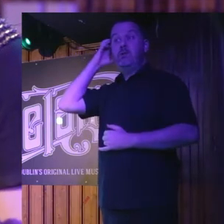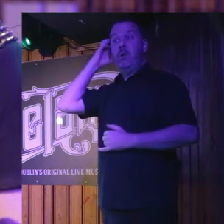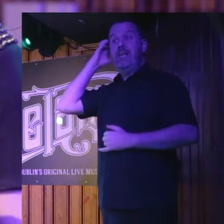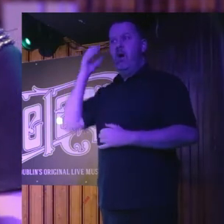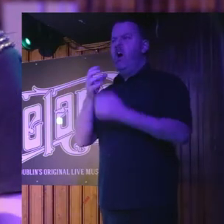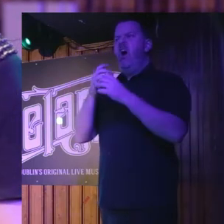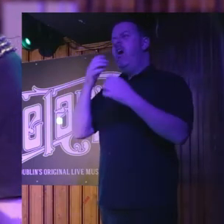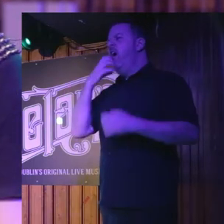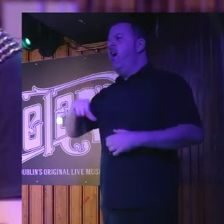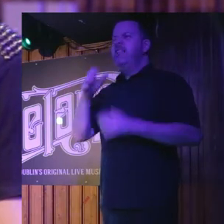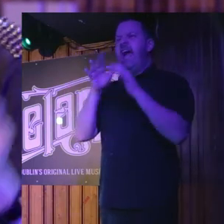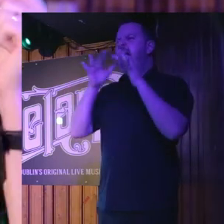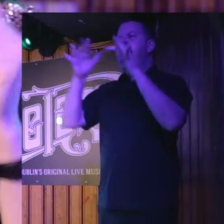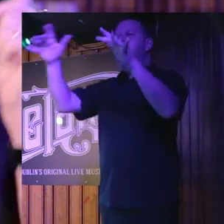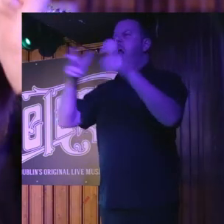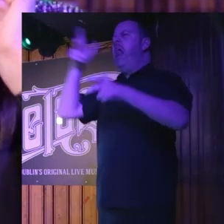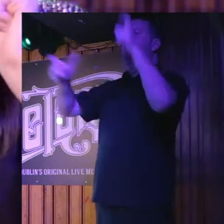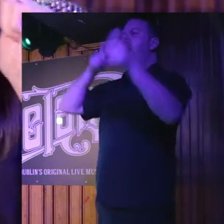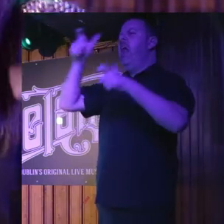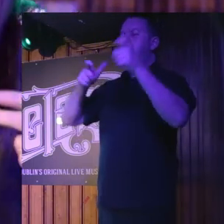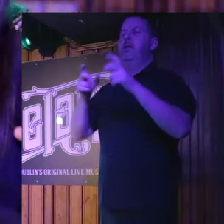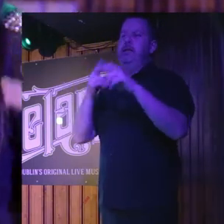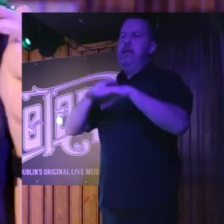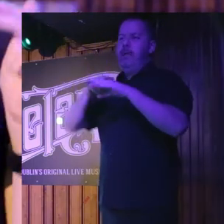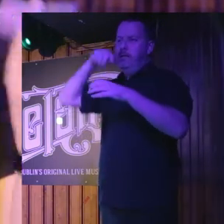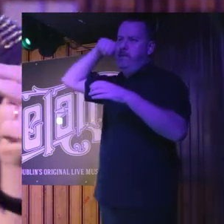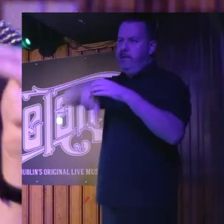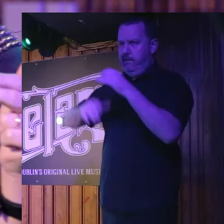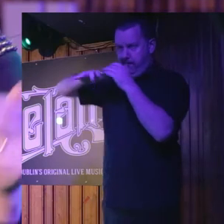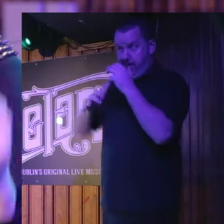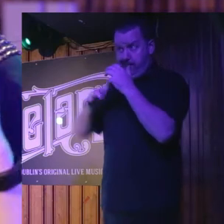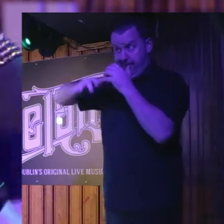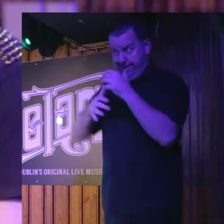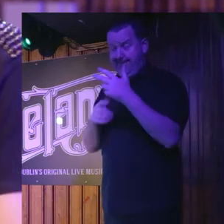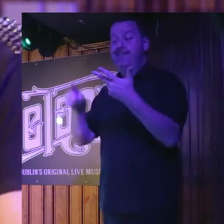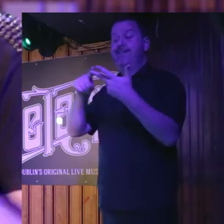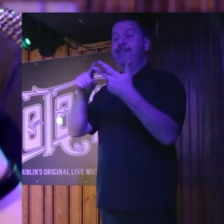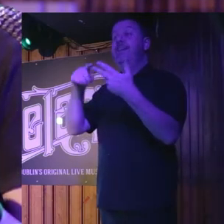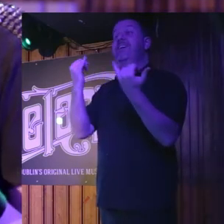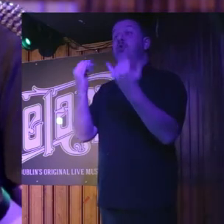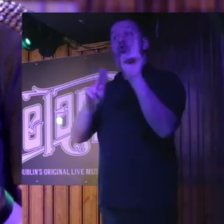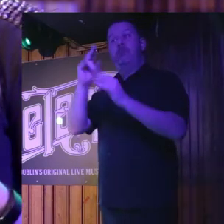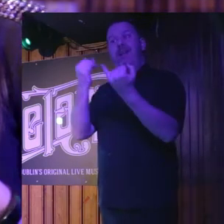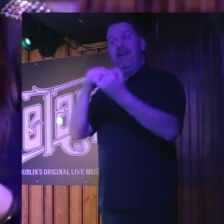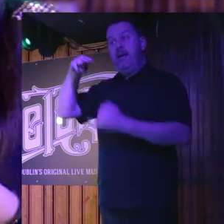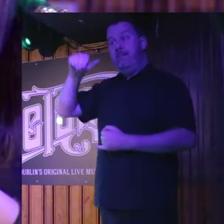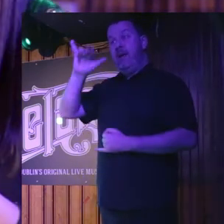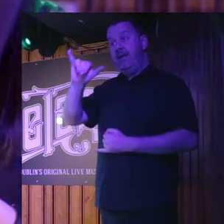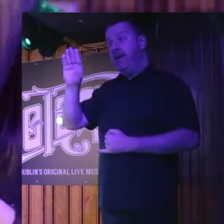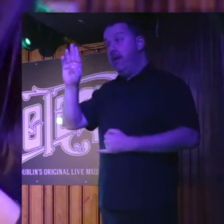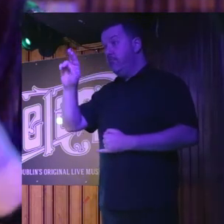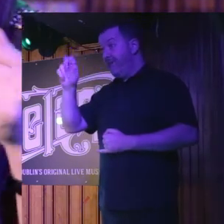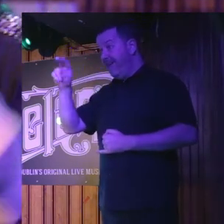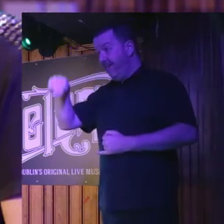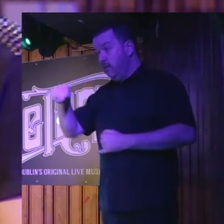you blow be into a set of bagpipes. Third, be like Mary Brennan. Start small with a dedicated group of deaf people and